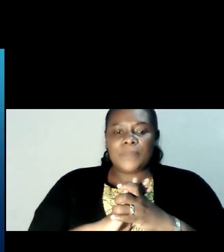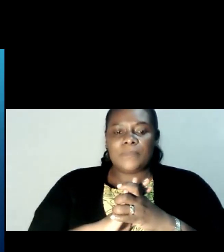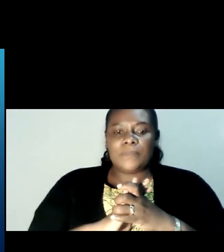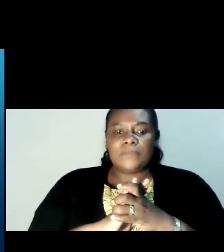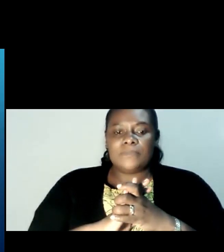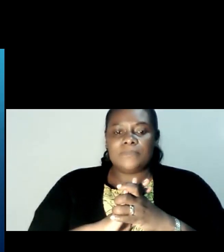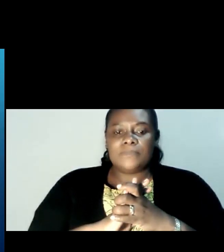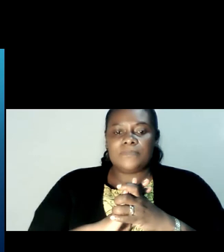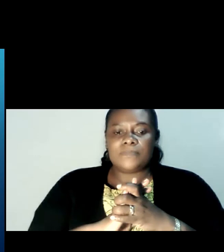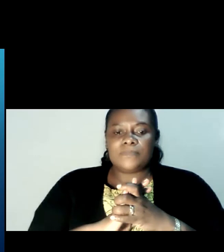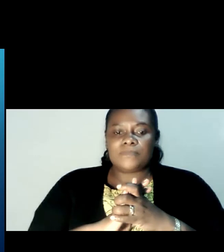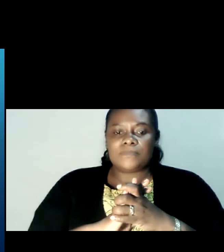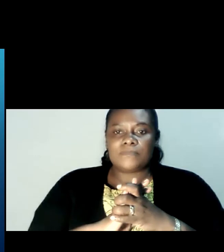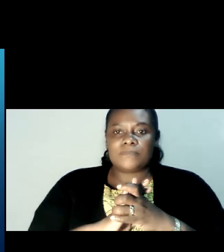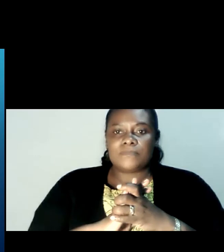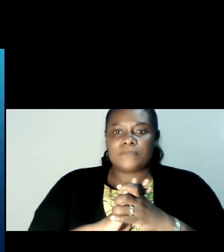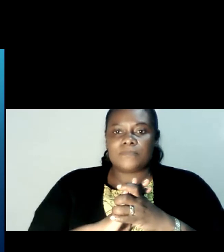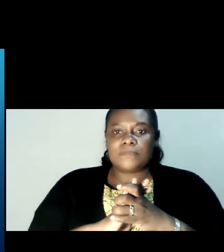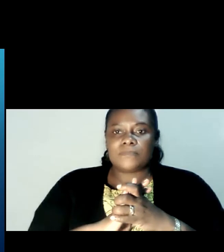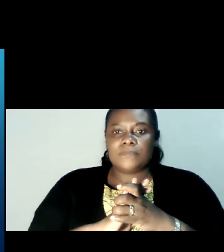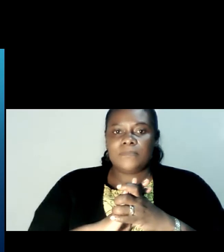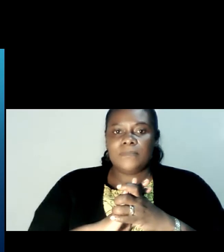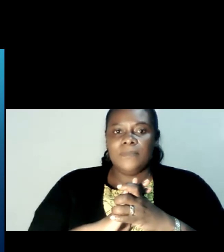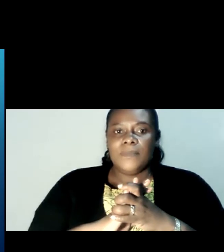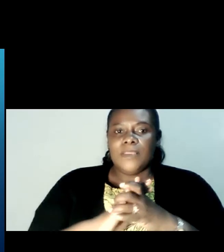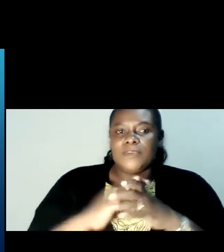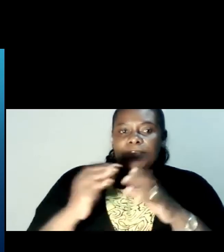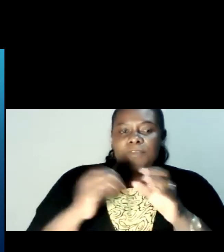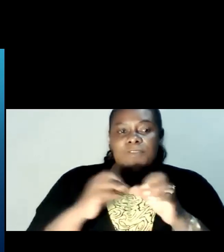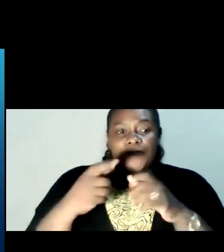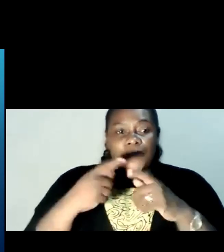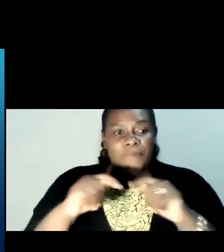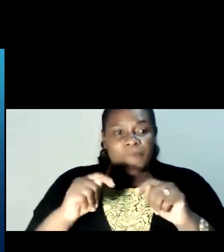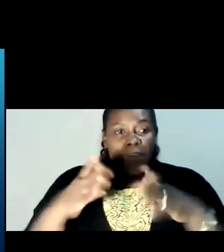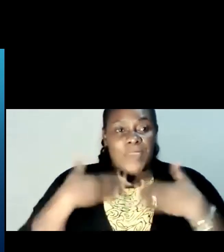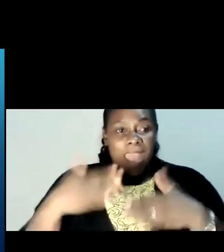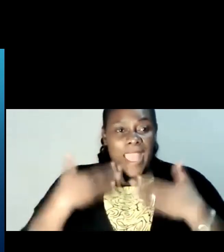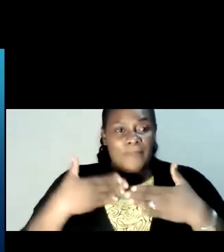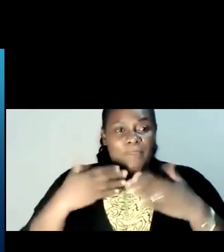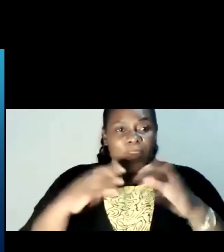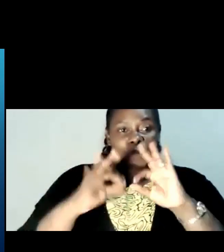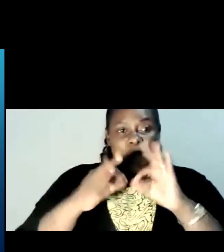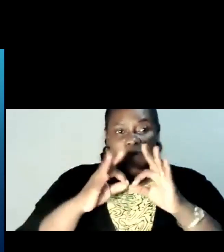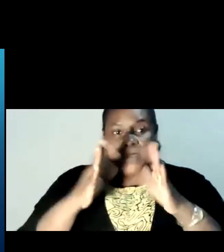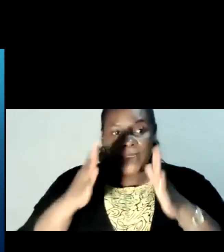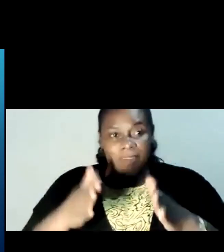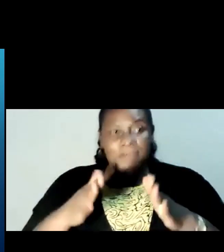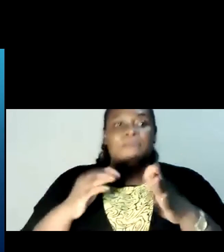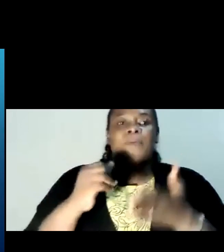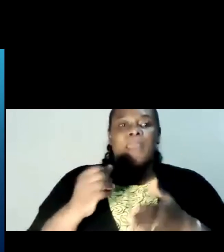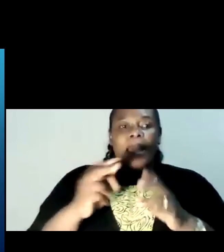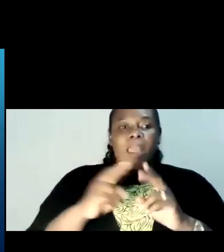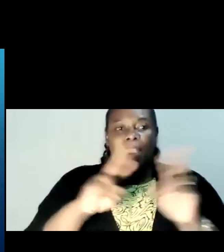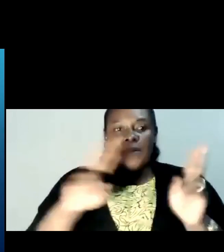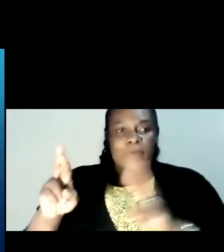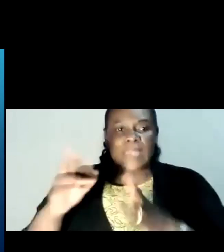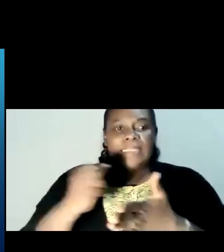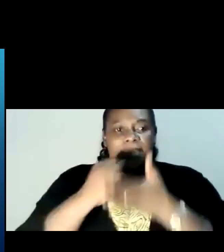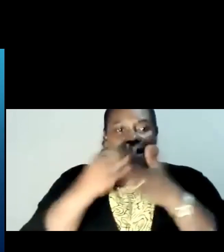She is very passionate about signing and always willing to help. Thank